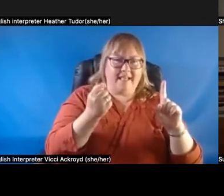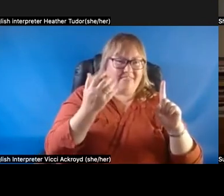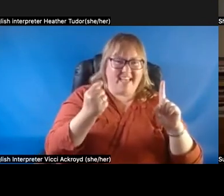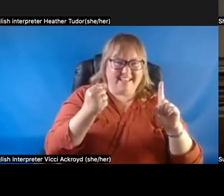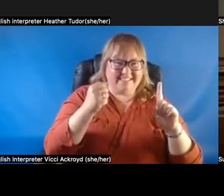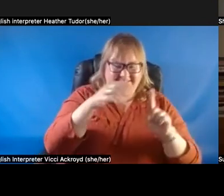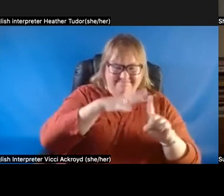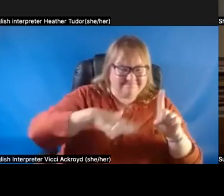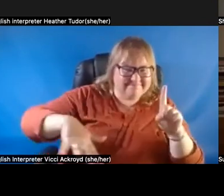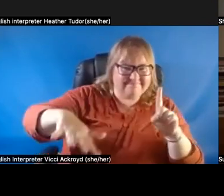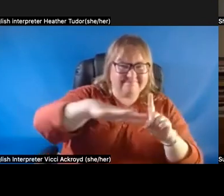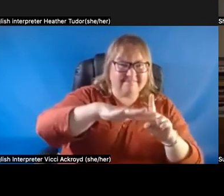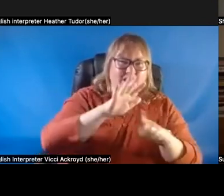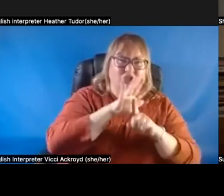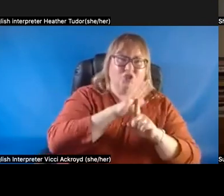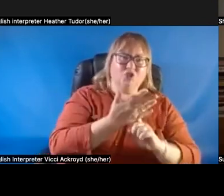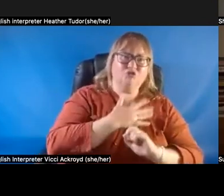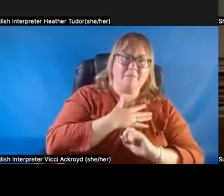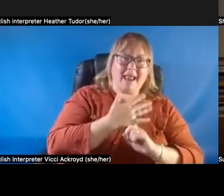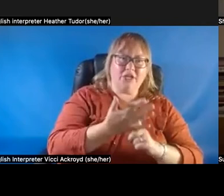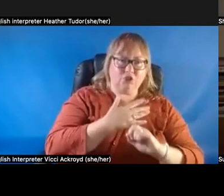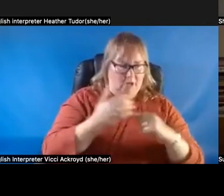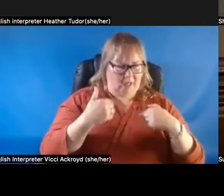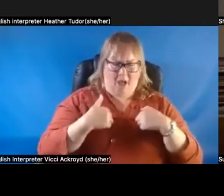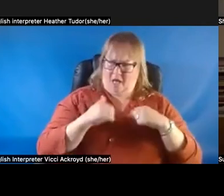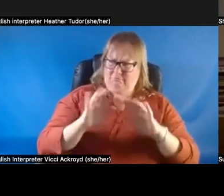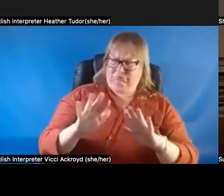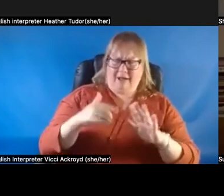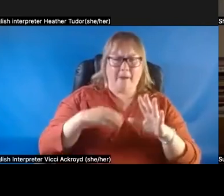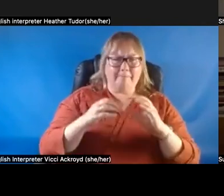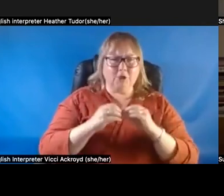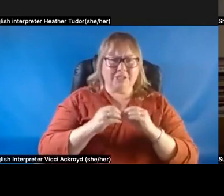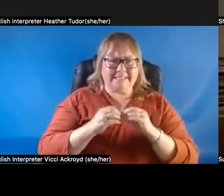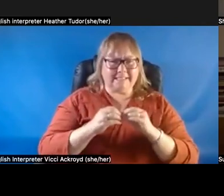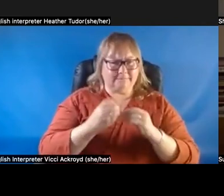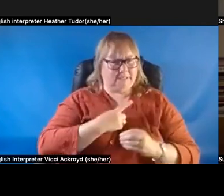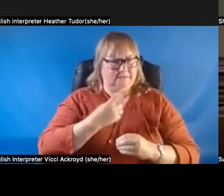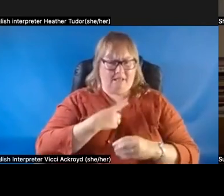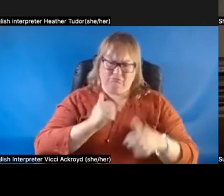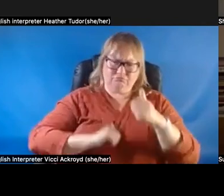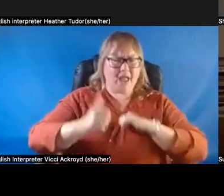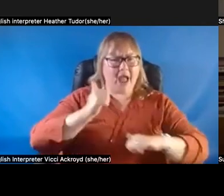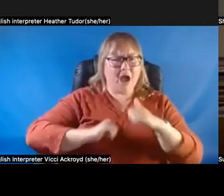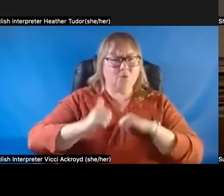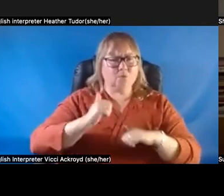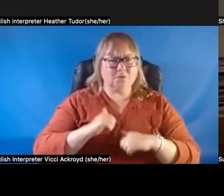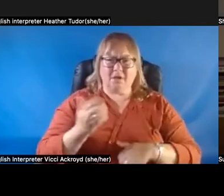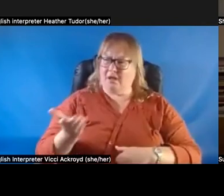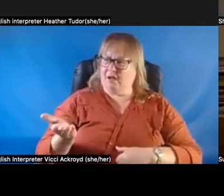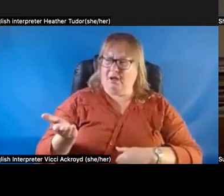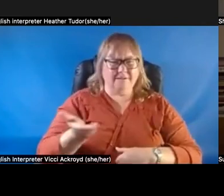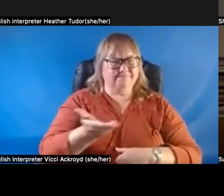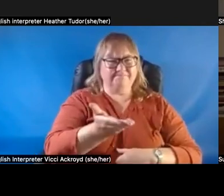you are considering yourself as a Buddhist person and like proud to be Buddhist. But then there are